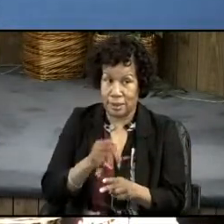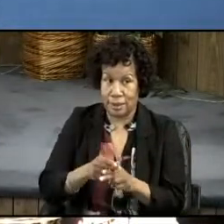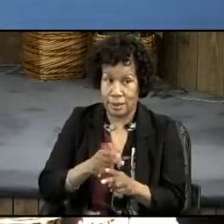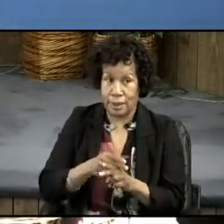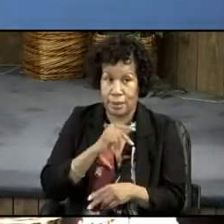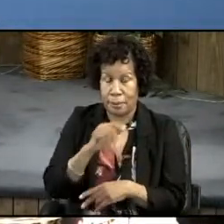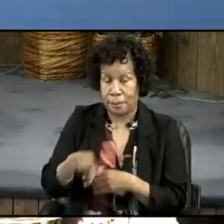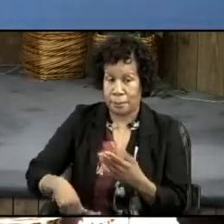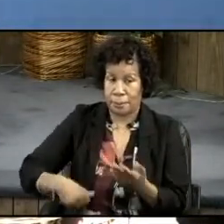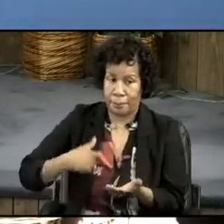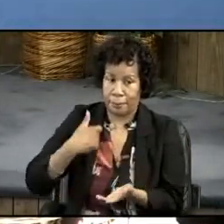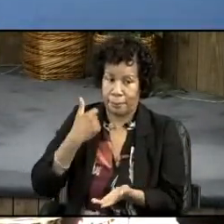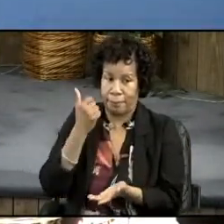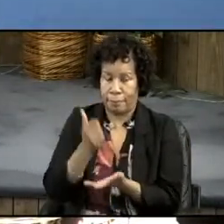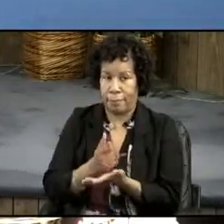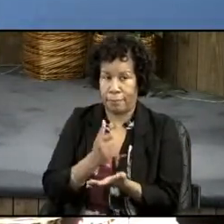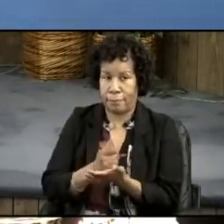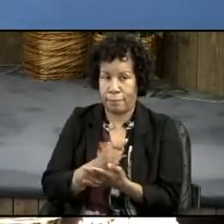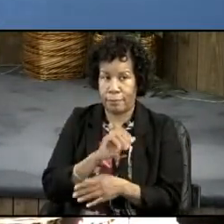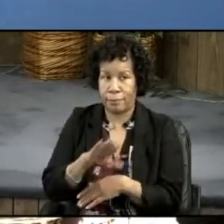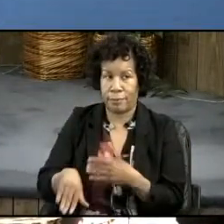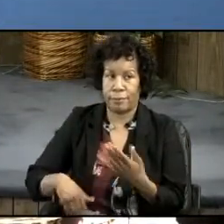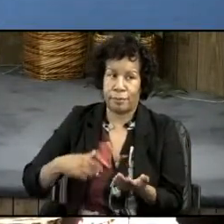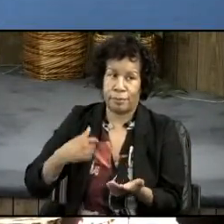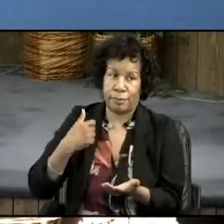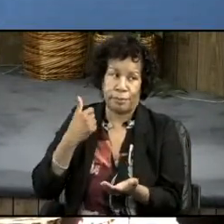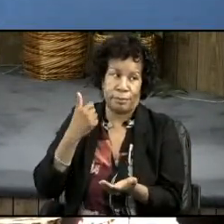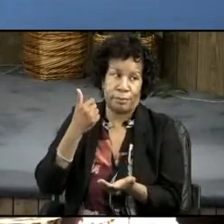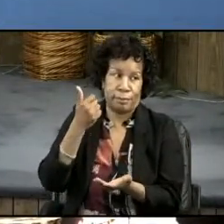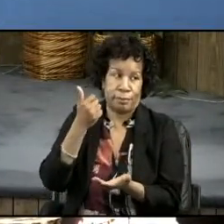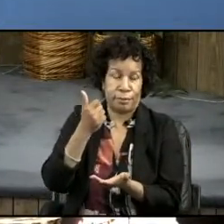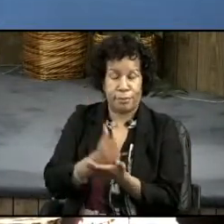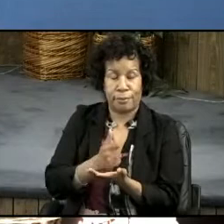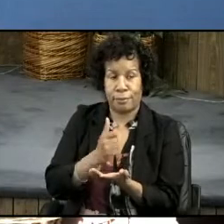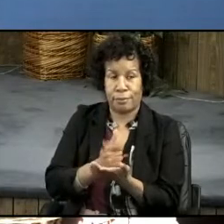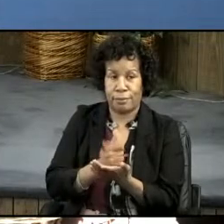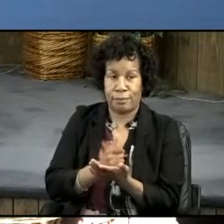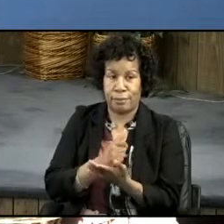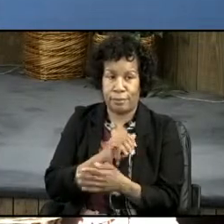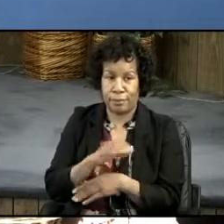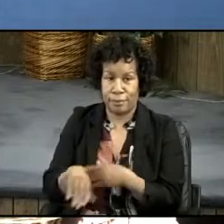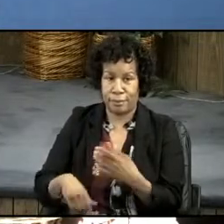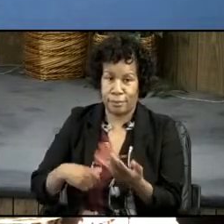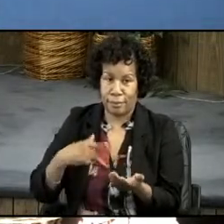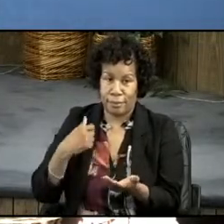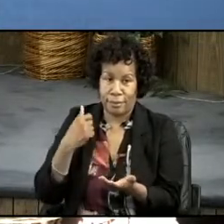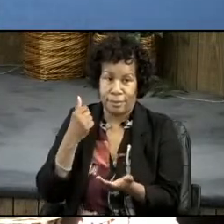say amen, amen and amen. God bless you. In your hands, Elder Russell.